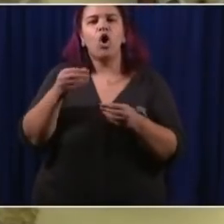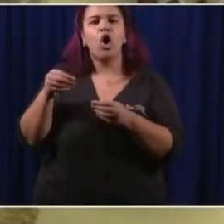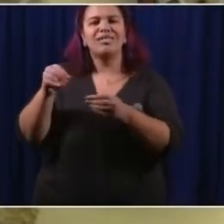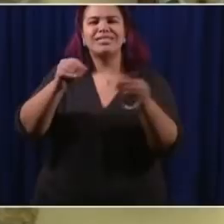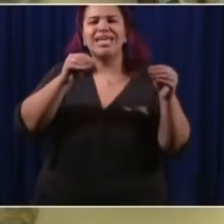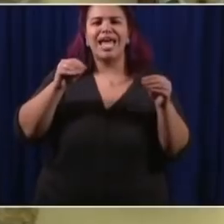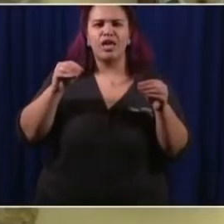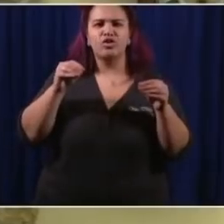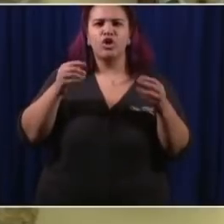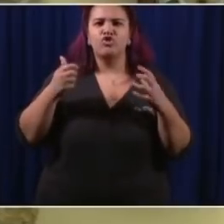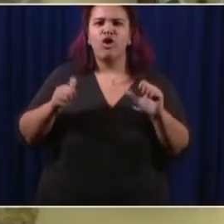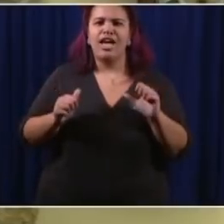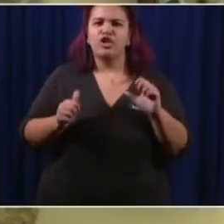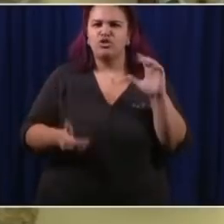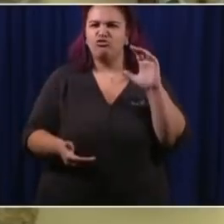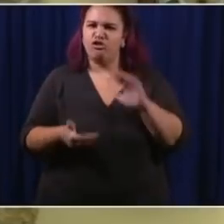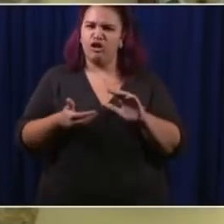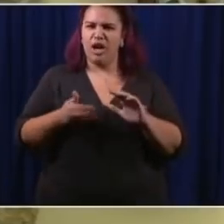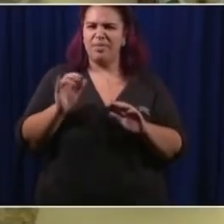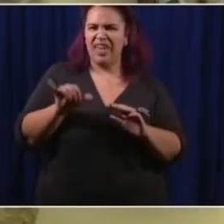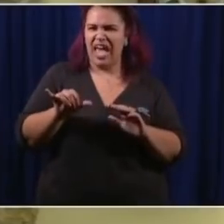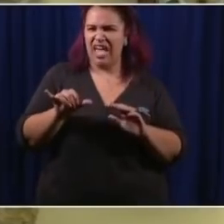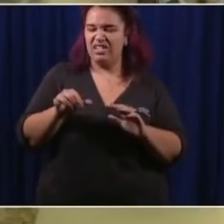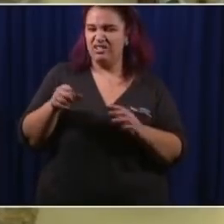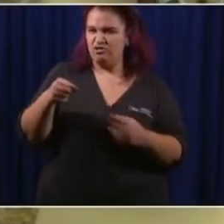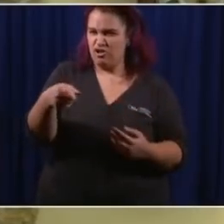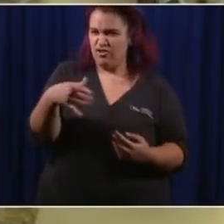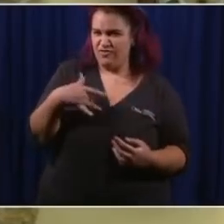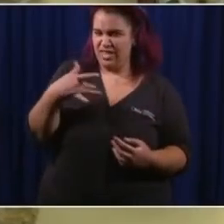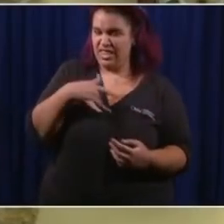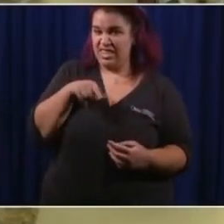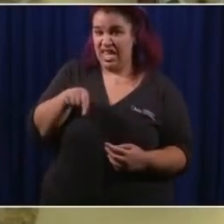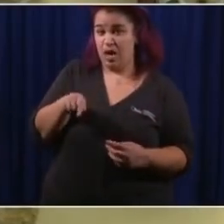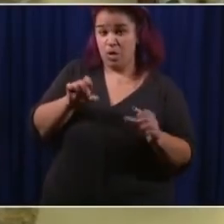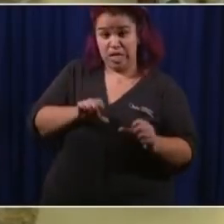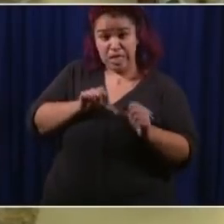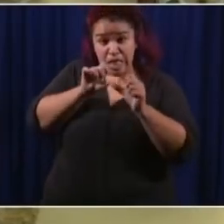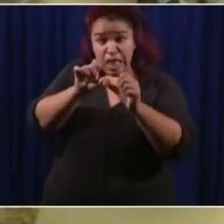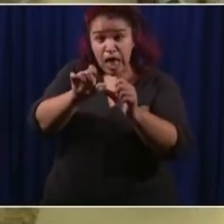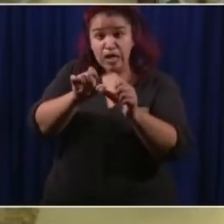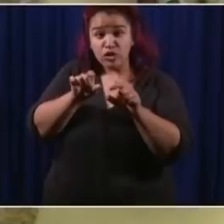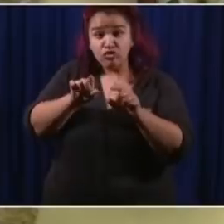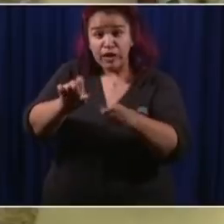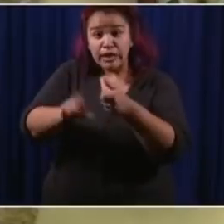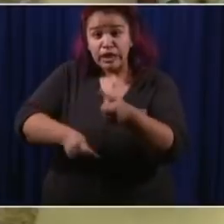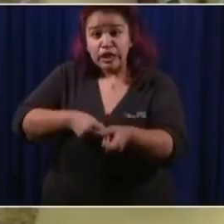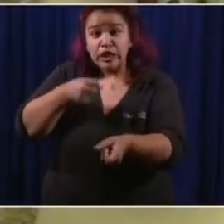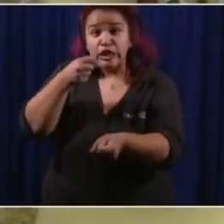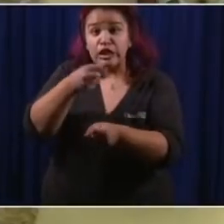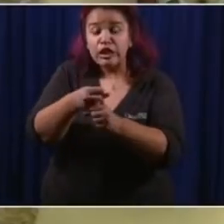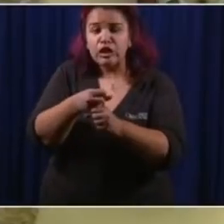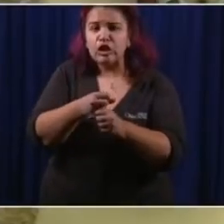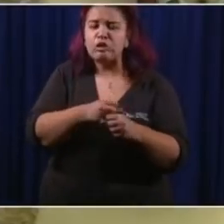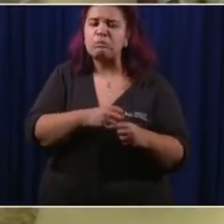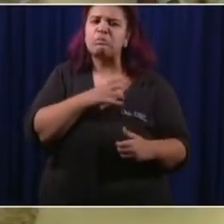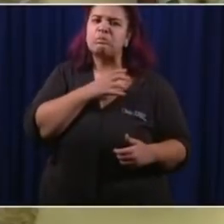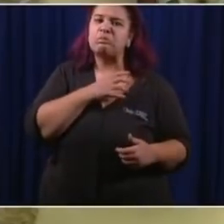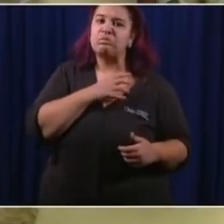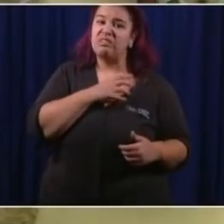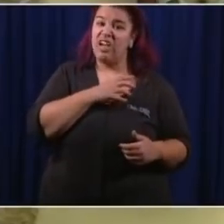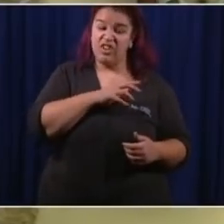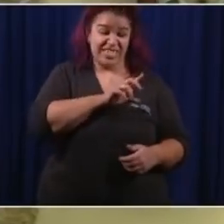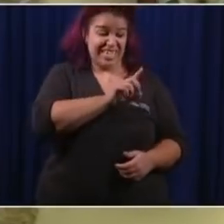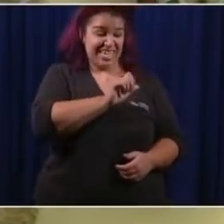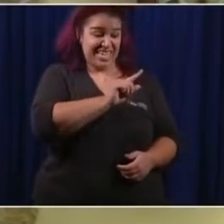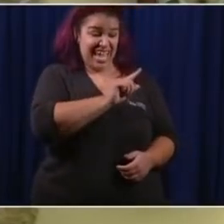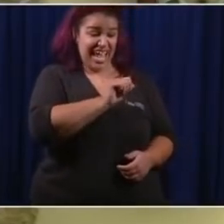think that is going to last through the end of the year? Is there any data that you've seen that shows that's